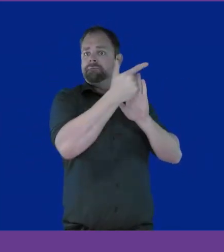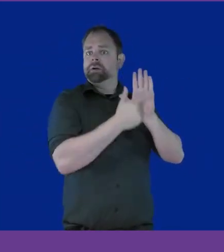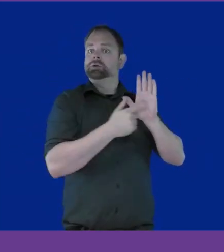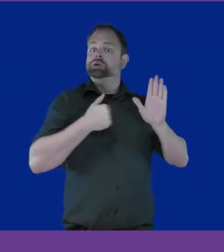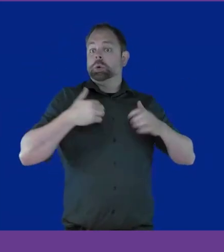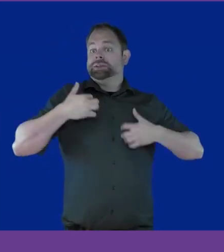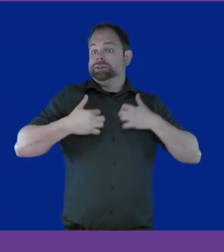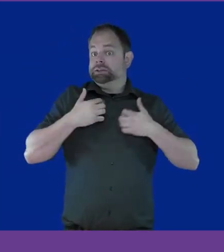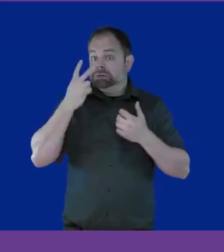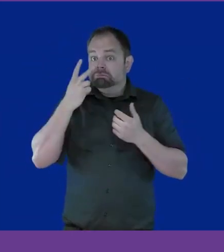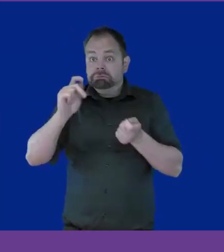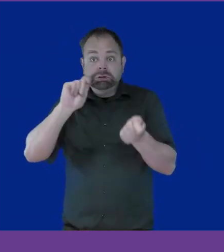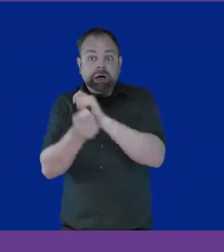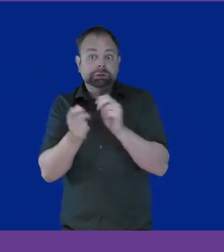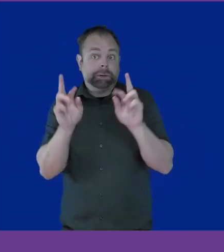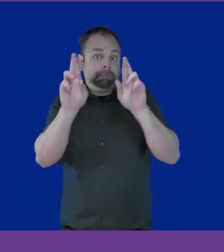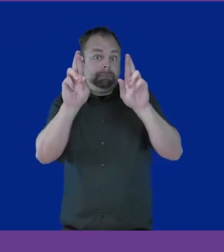Thank you, Andreas.